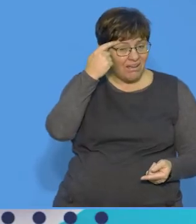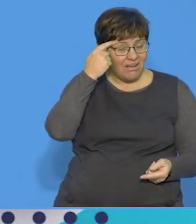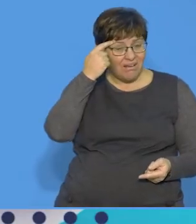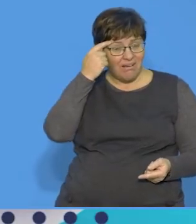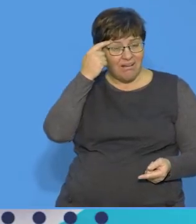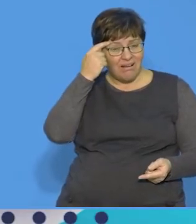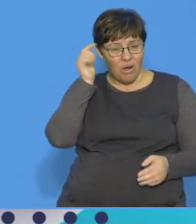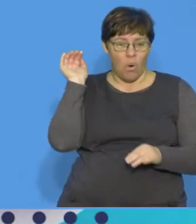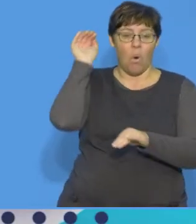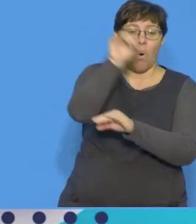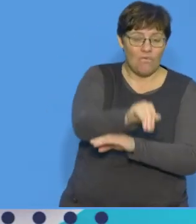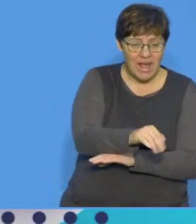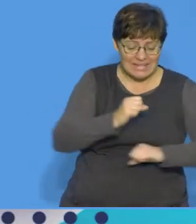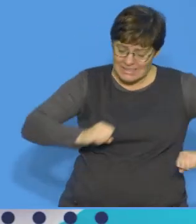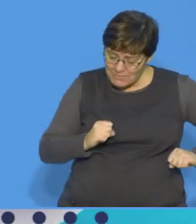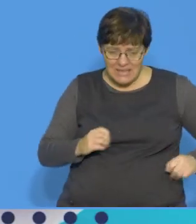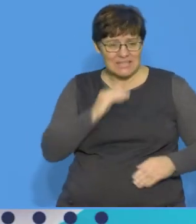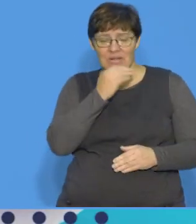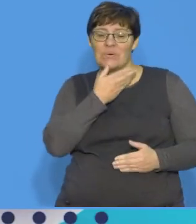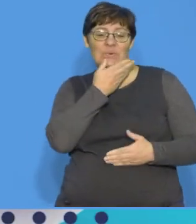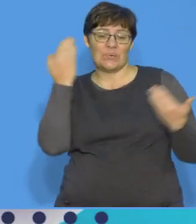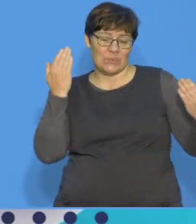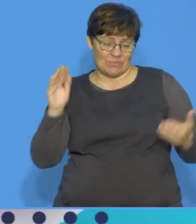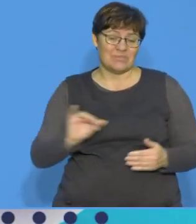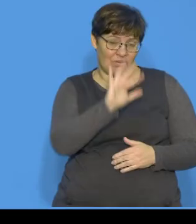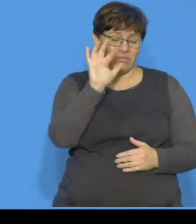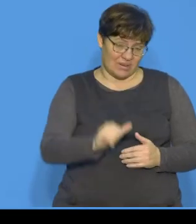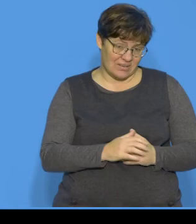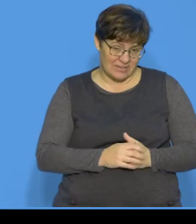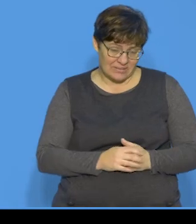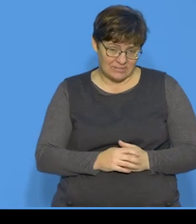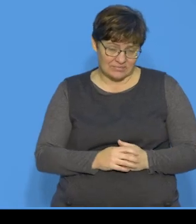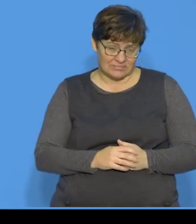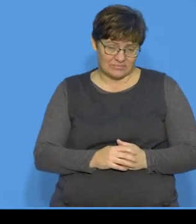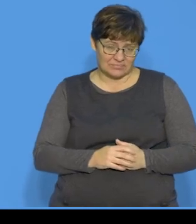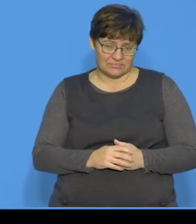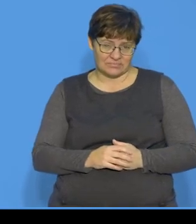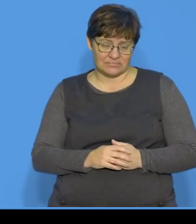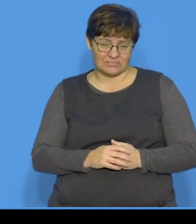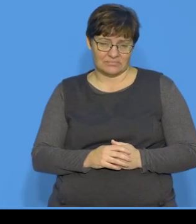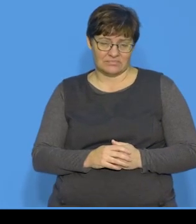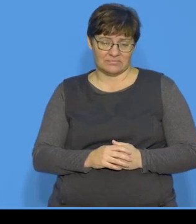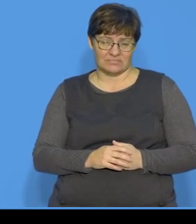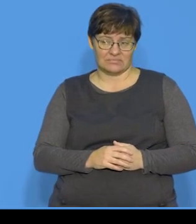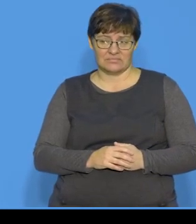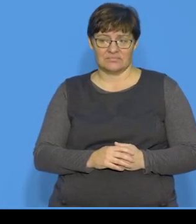the carrying capacity of South Africa for the number of humans in the country.